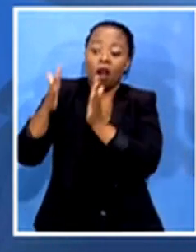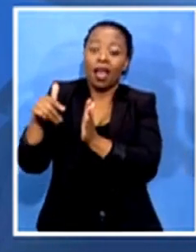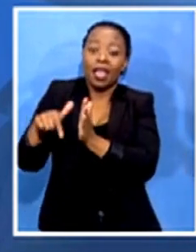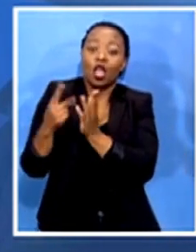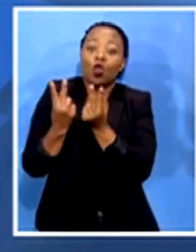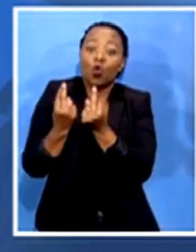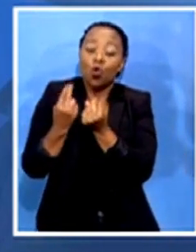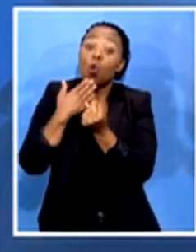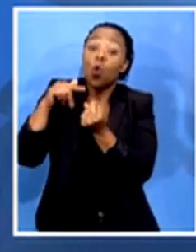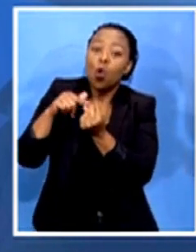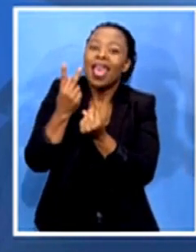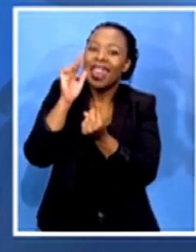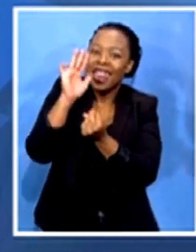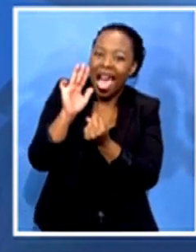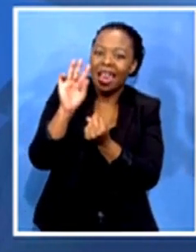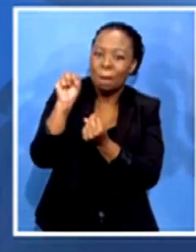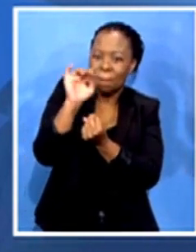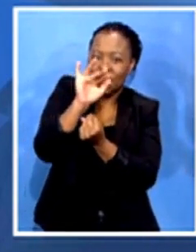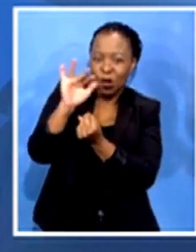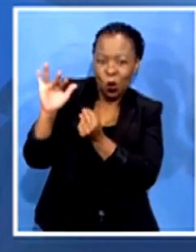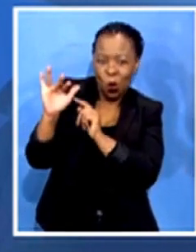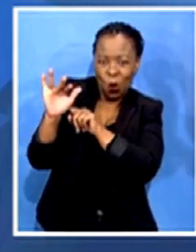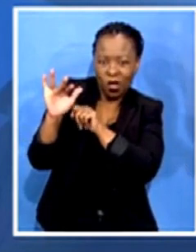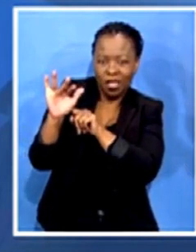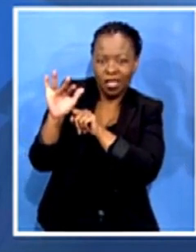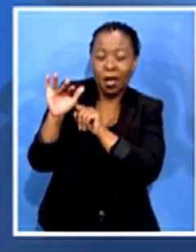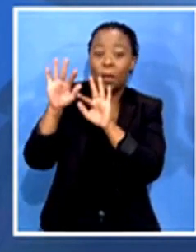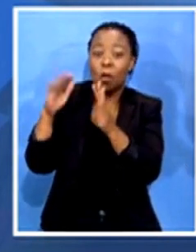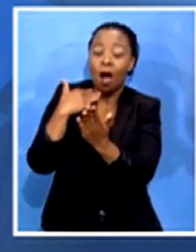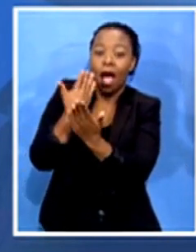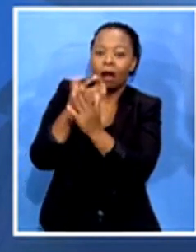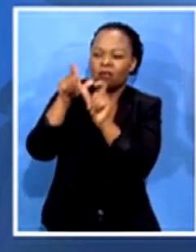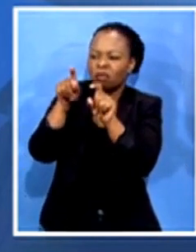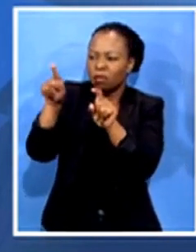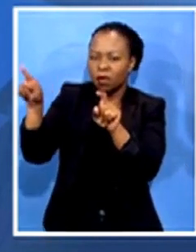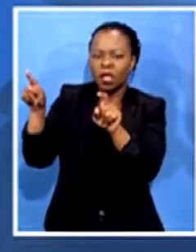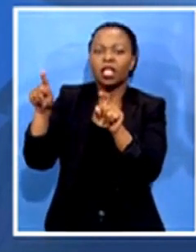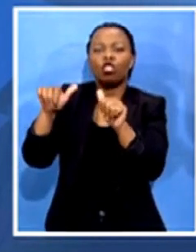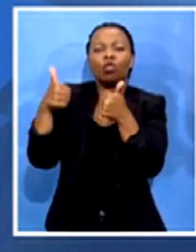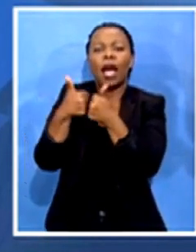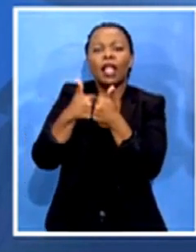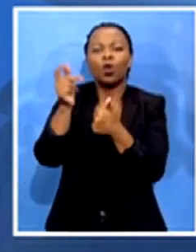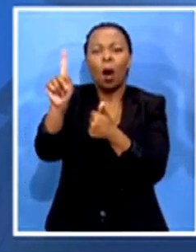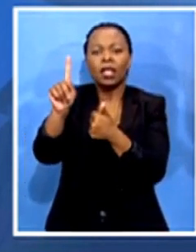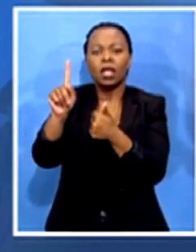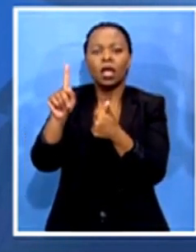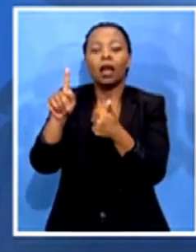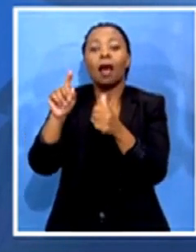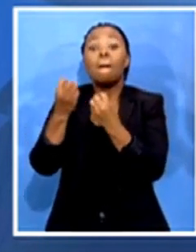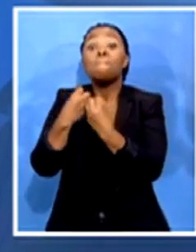applicants, the challenge we've had is the fact that many of them did not have bank accounts. All the other clients,